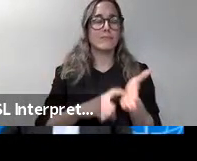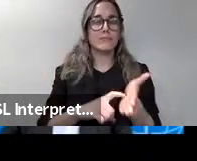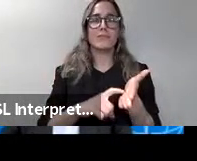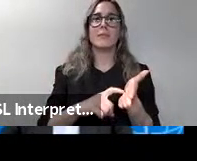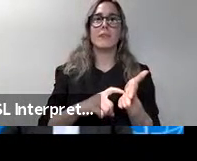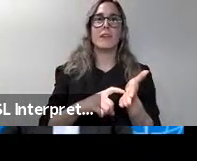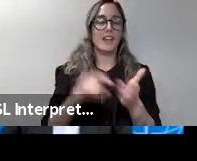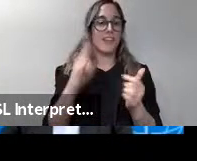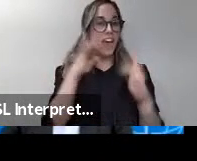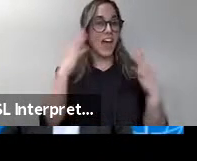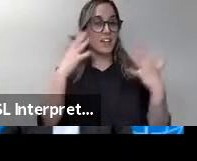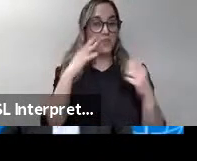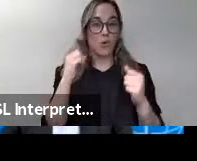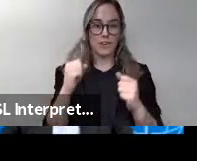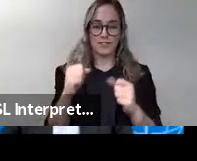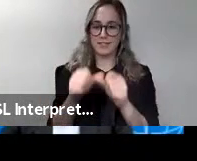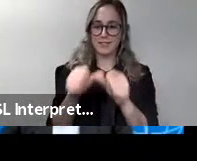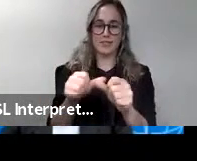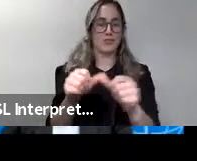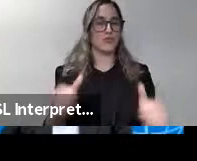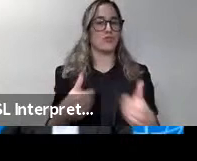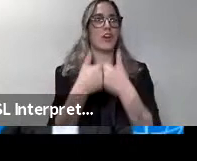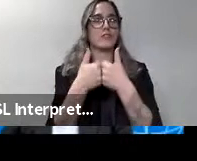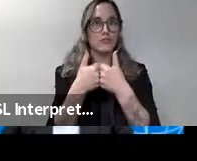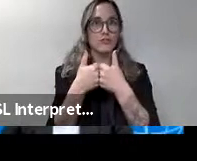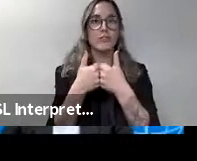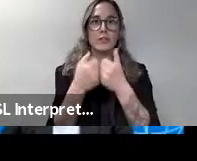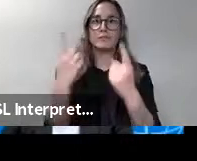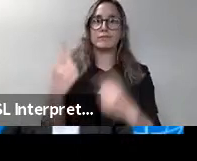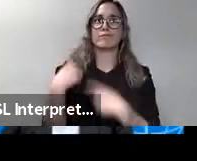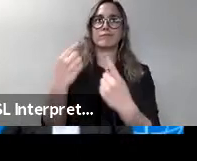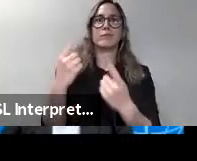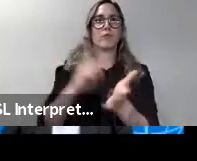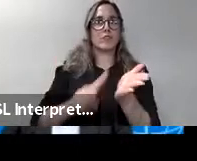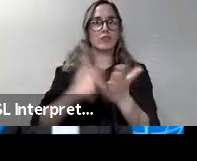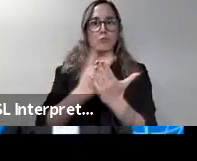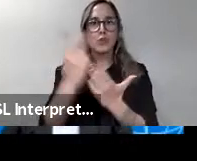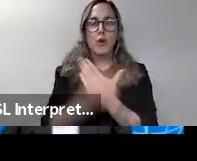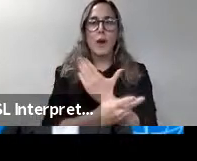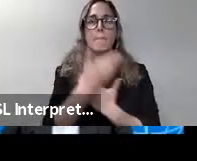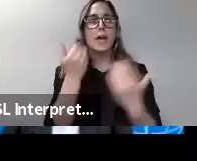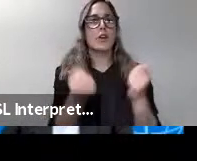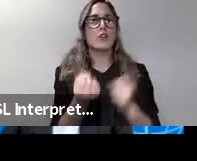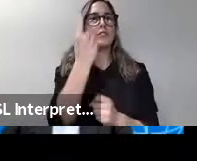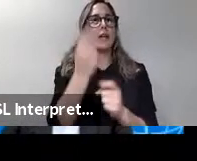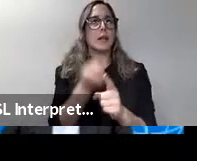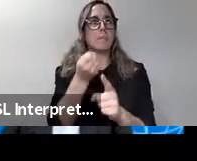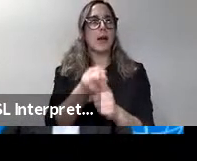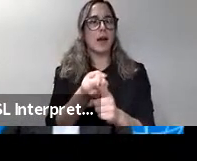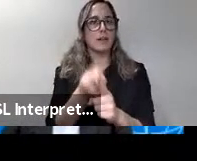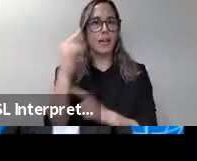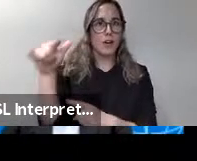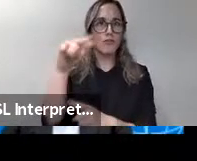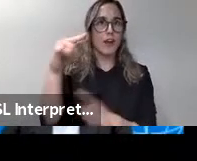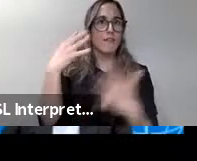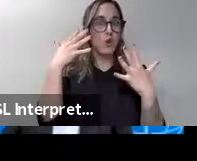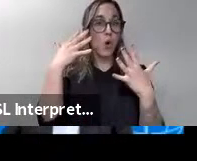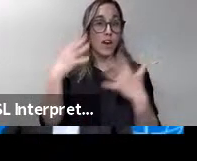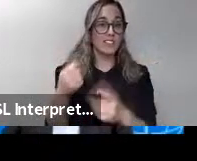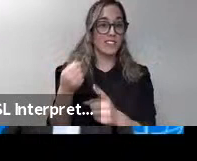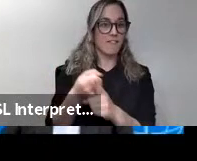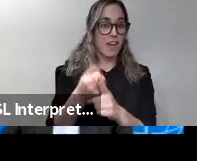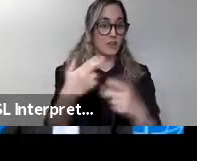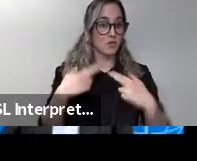noise continues to be a challenge. As part of our longstanding noise research program to better understand the impacts of aircraft noise on human health and